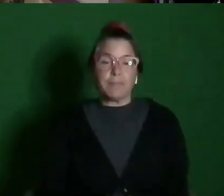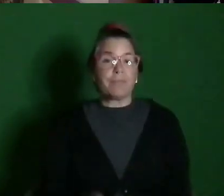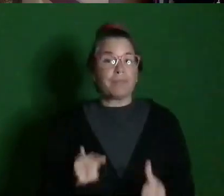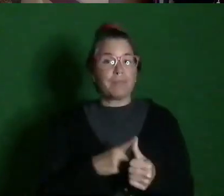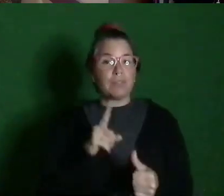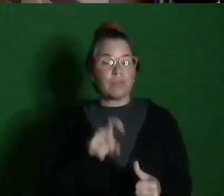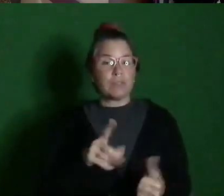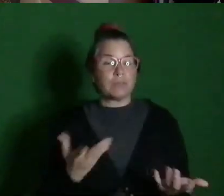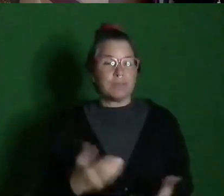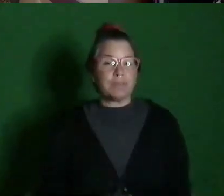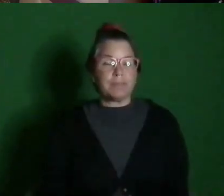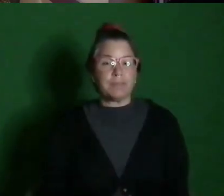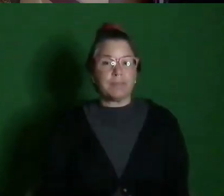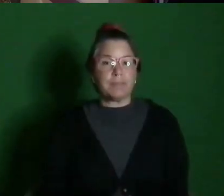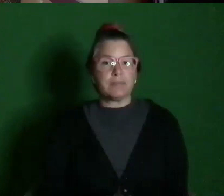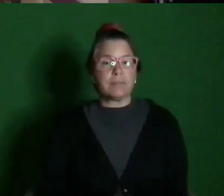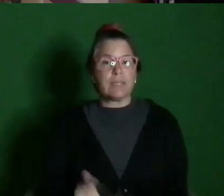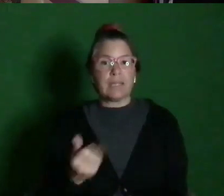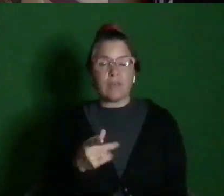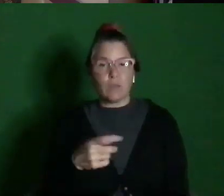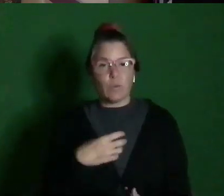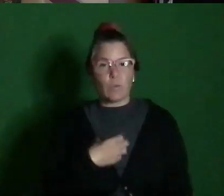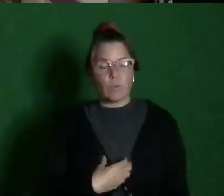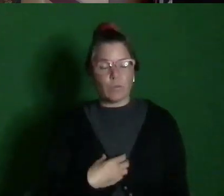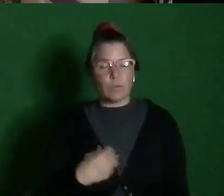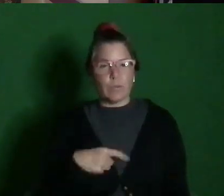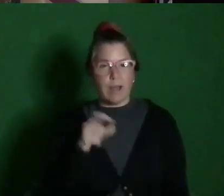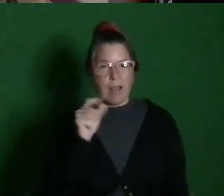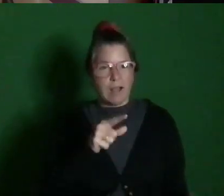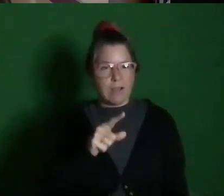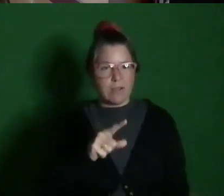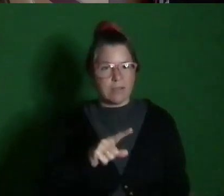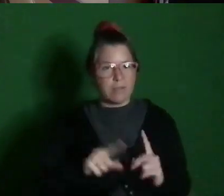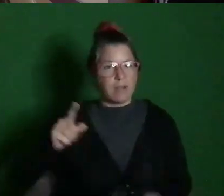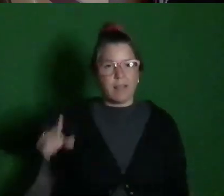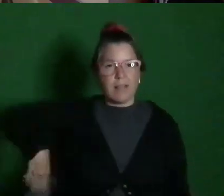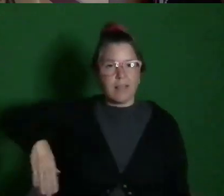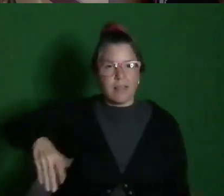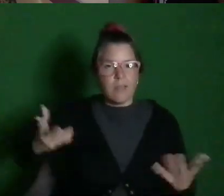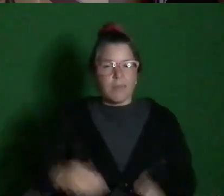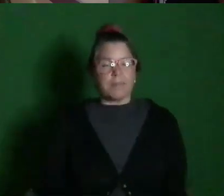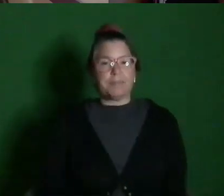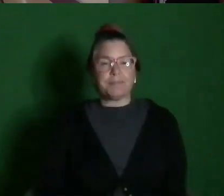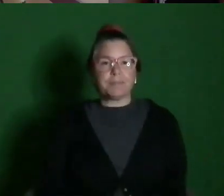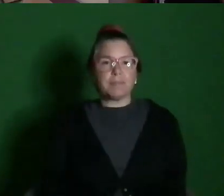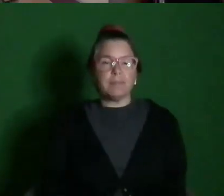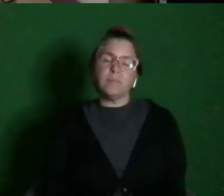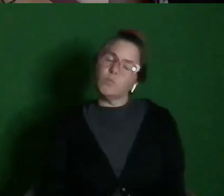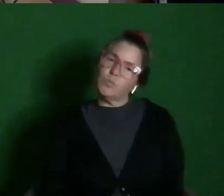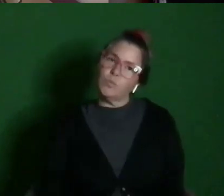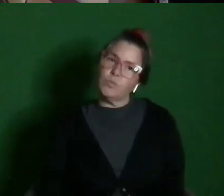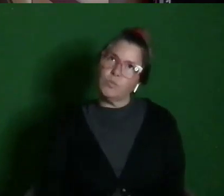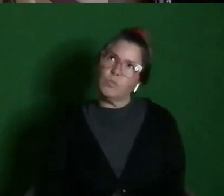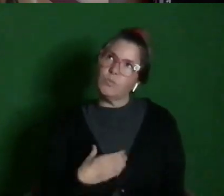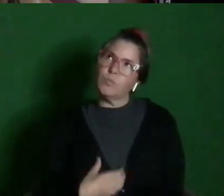one is there anything that you wished we had asked about your work? That I wish that I